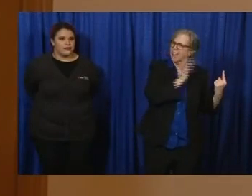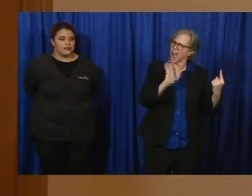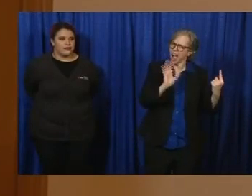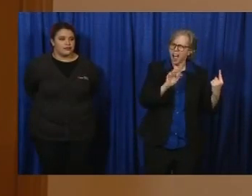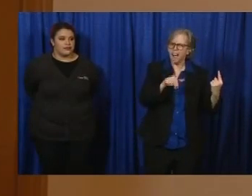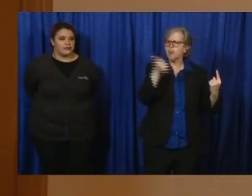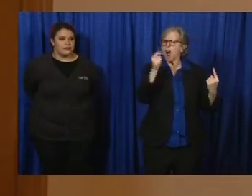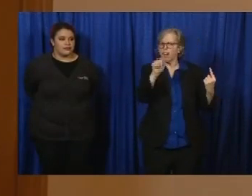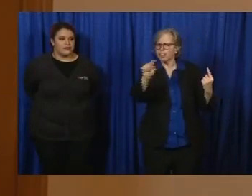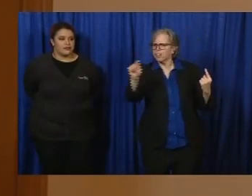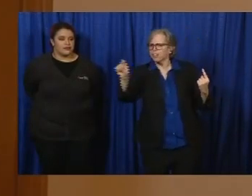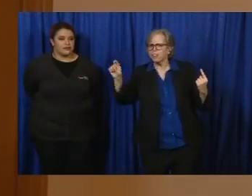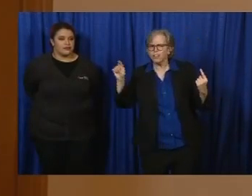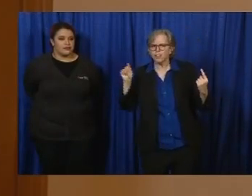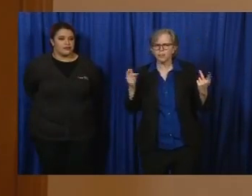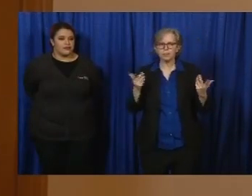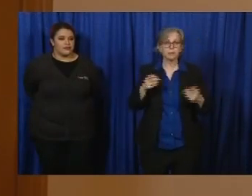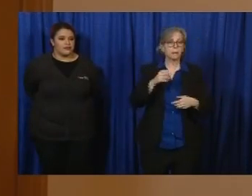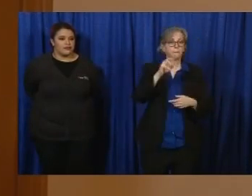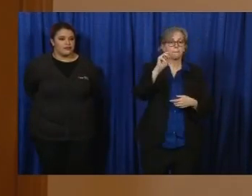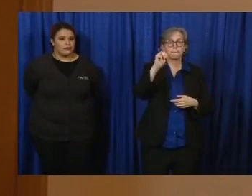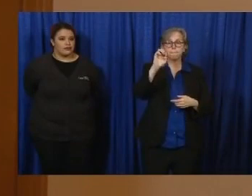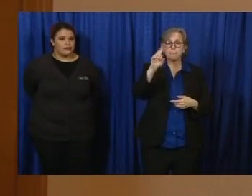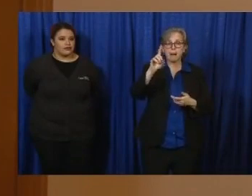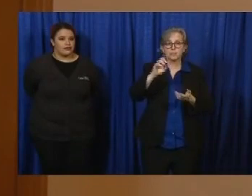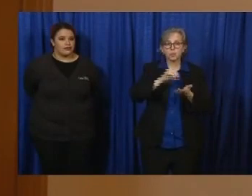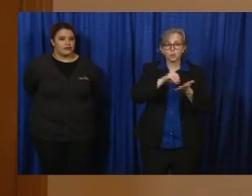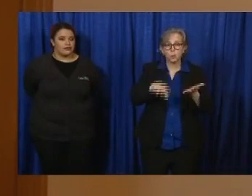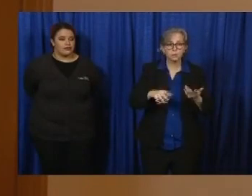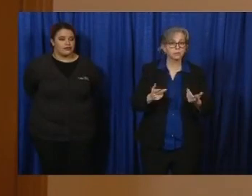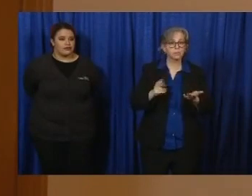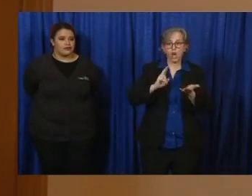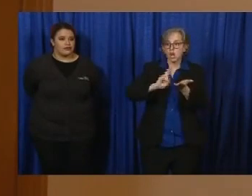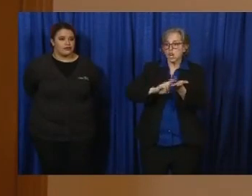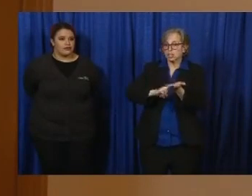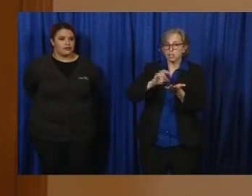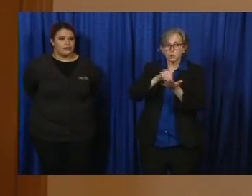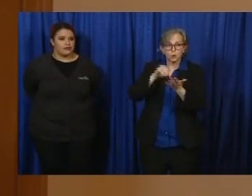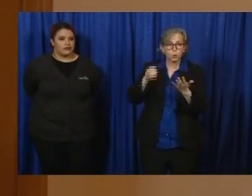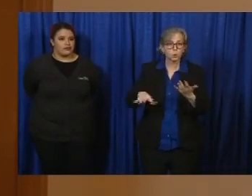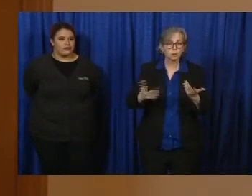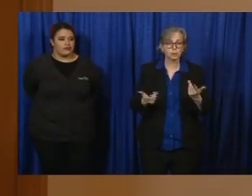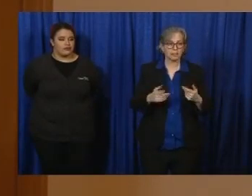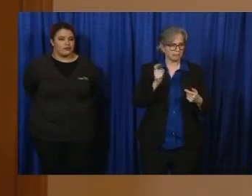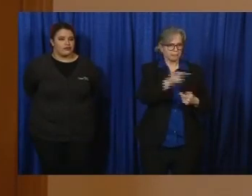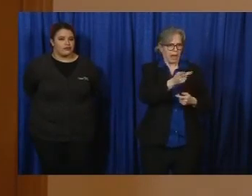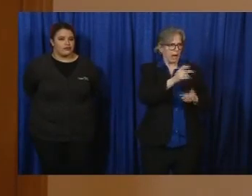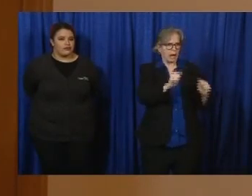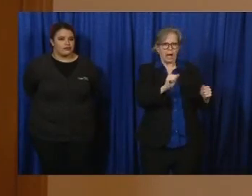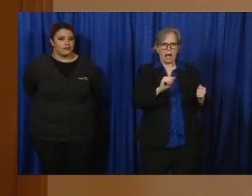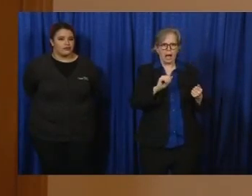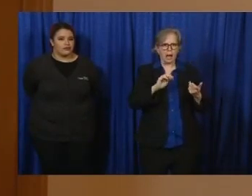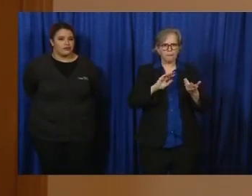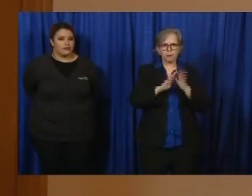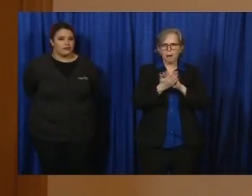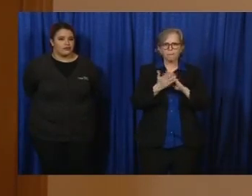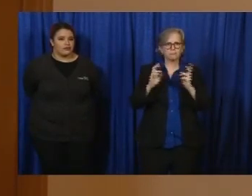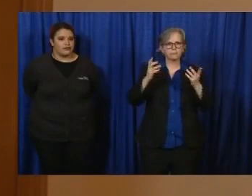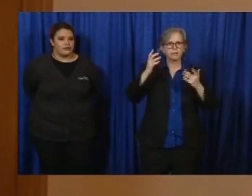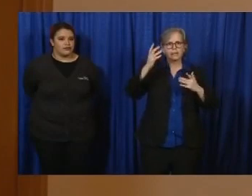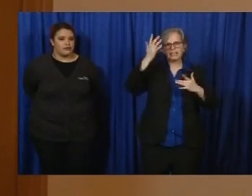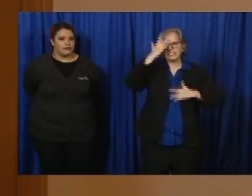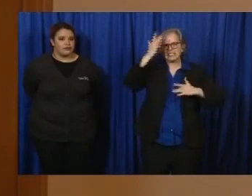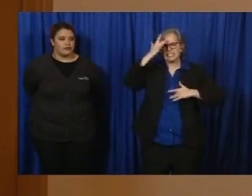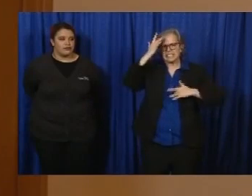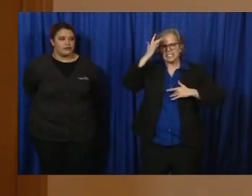med students and nursing students to get them to be amateur disease detectives. We're actually building a curriculum for them